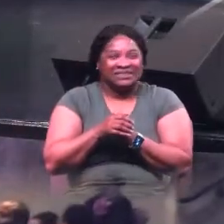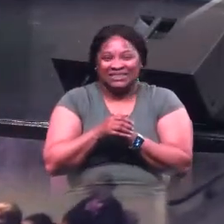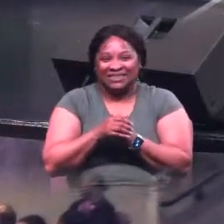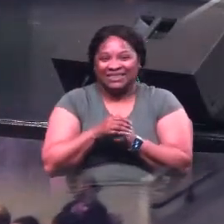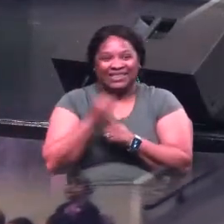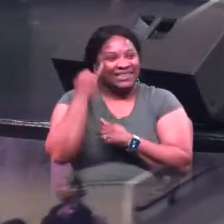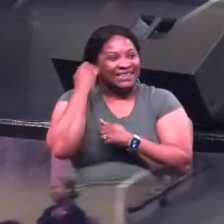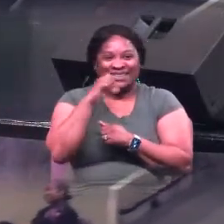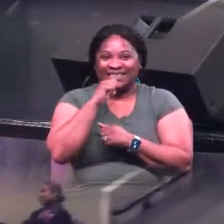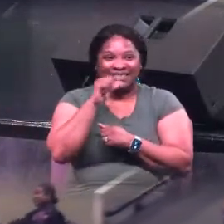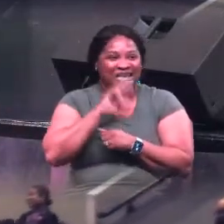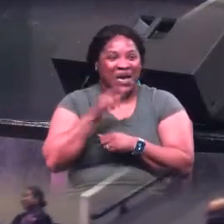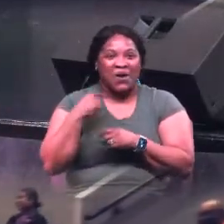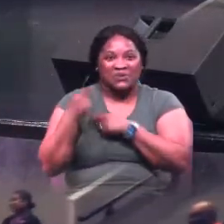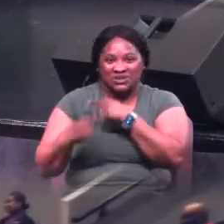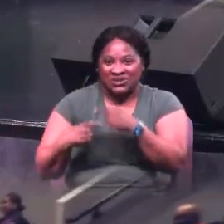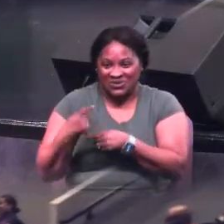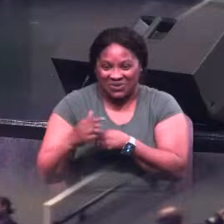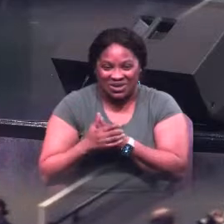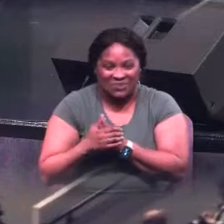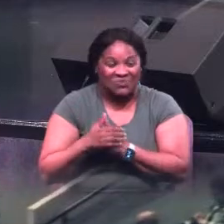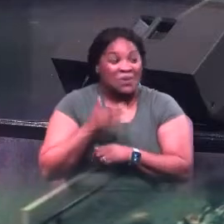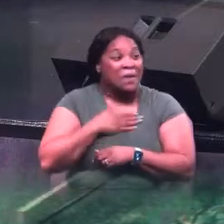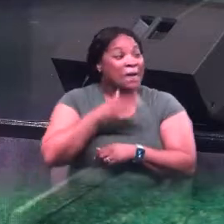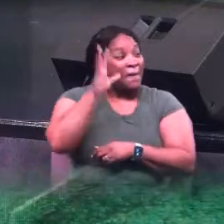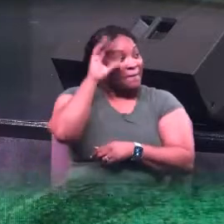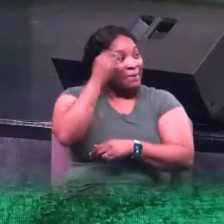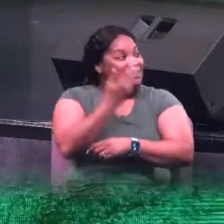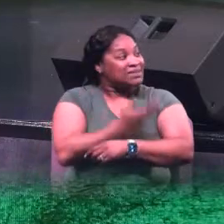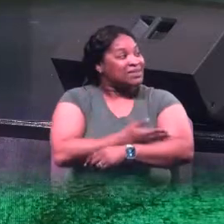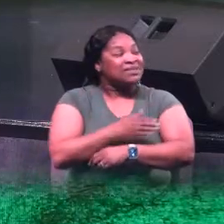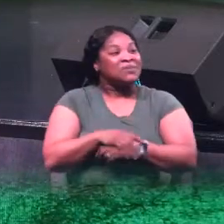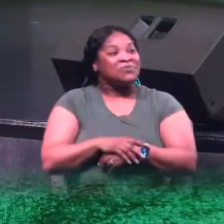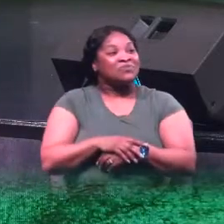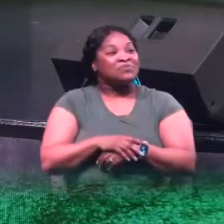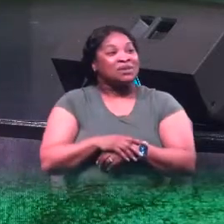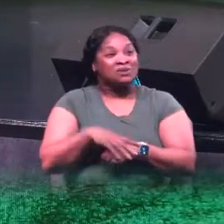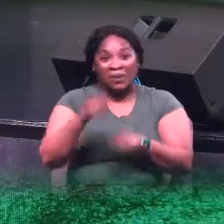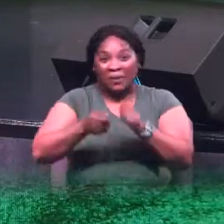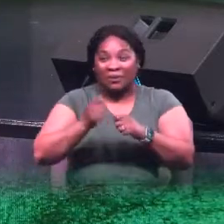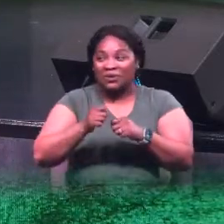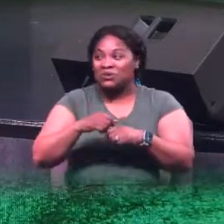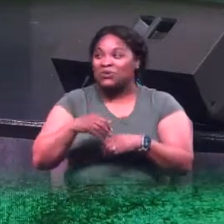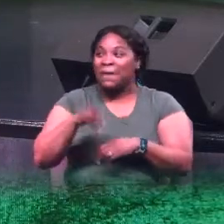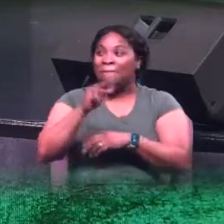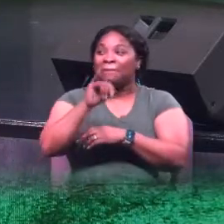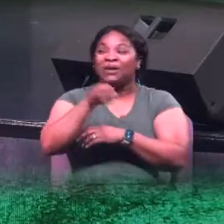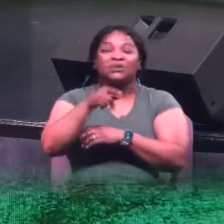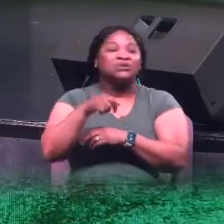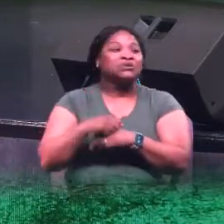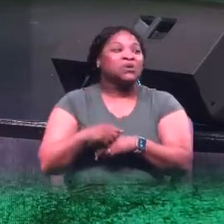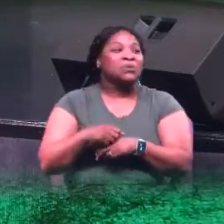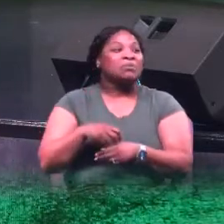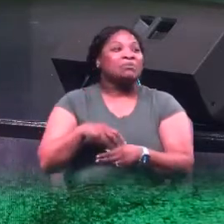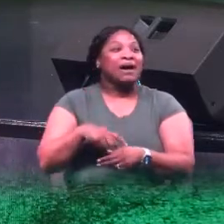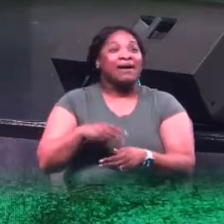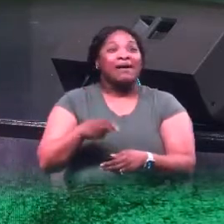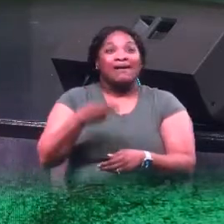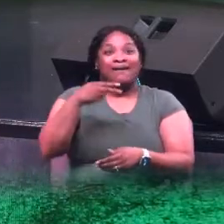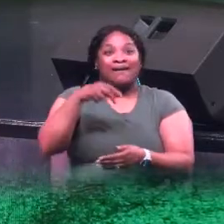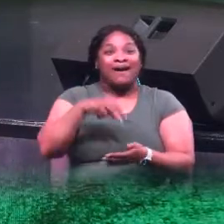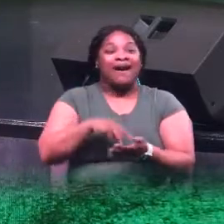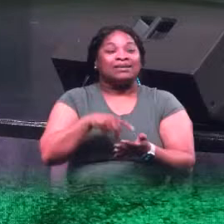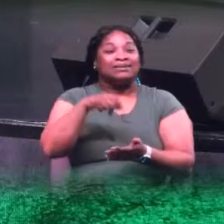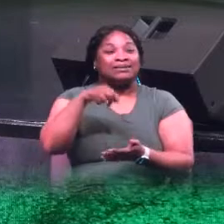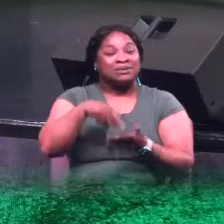and it's not just our generation. My son started being a drum major by marching, high-stepping on Before